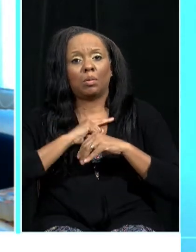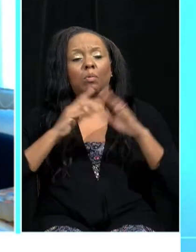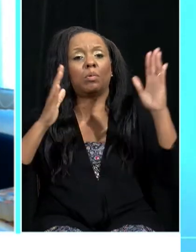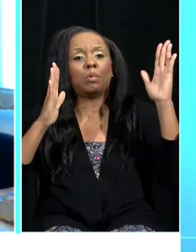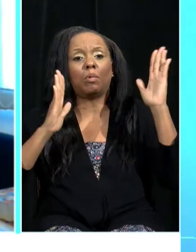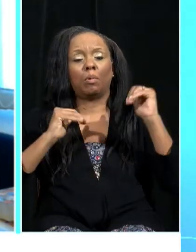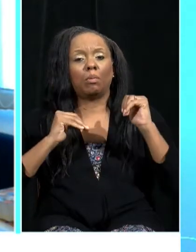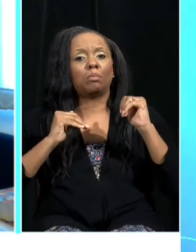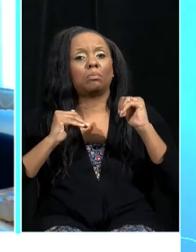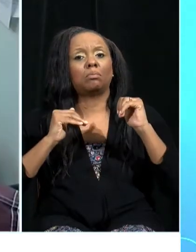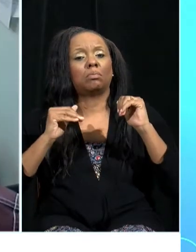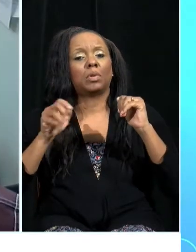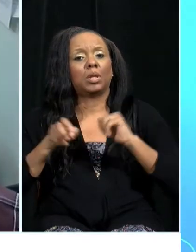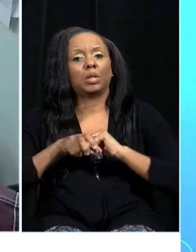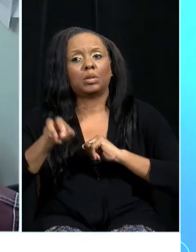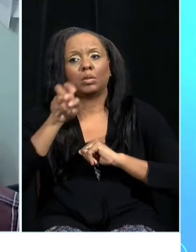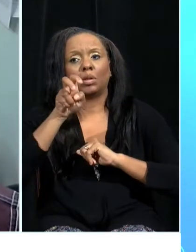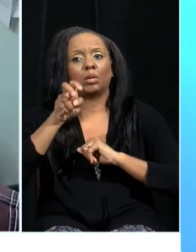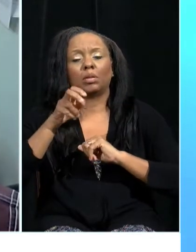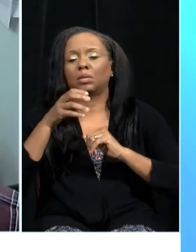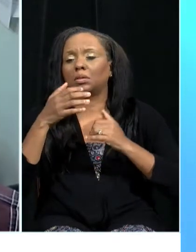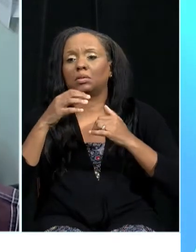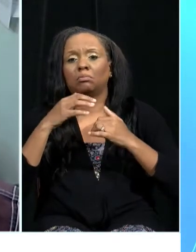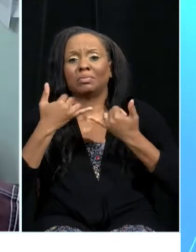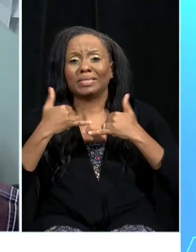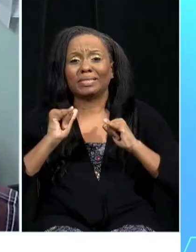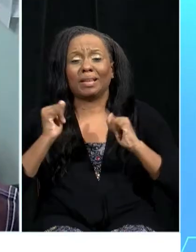that happens, then it'll wipe out the projections, really.